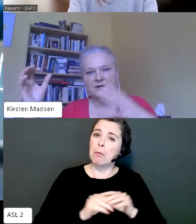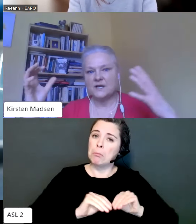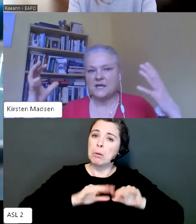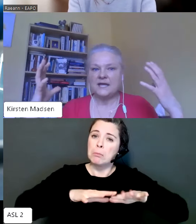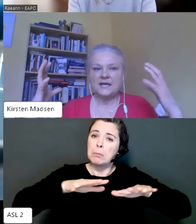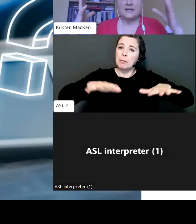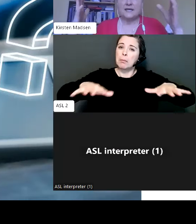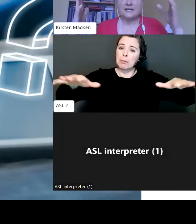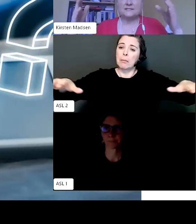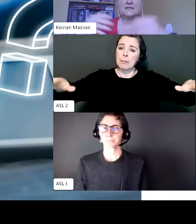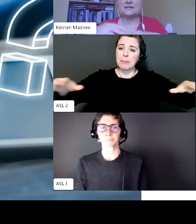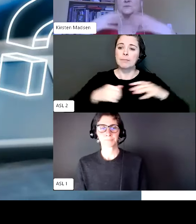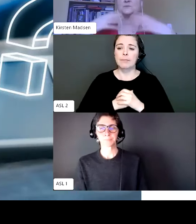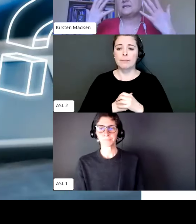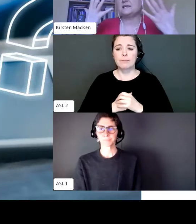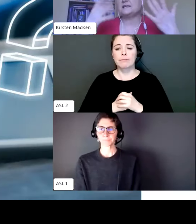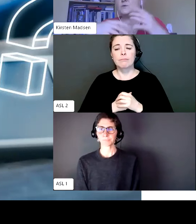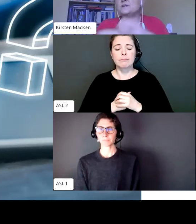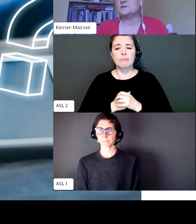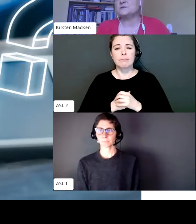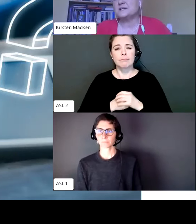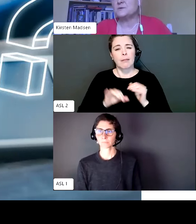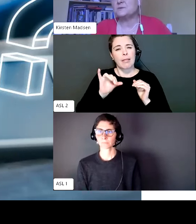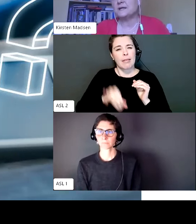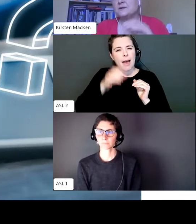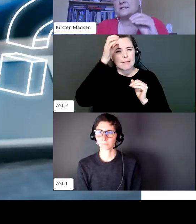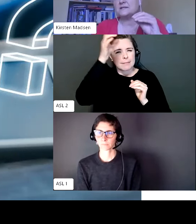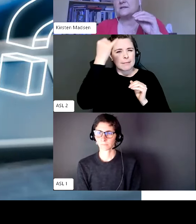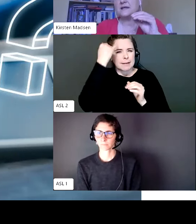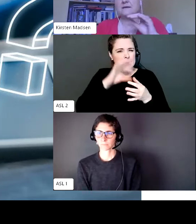behavior, it's one of those things.